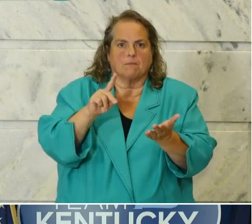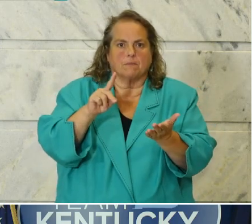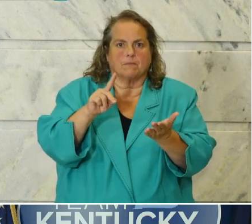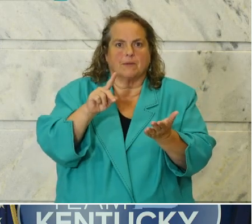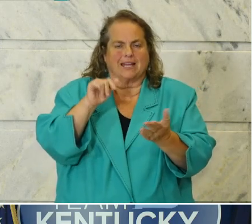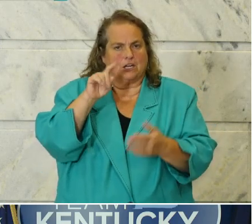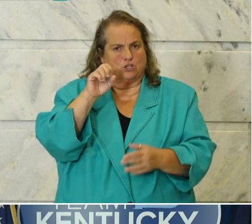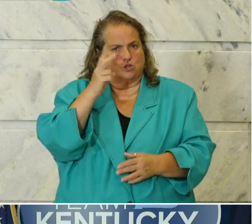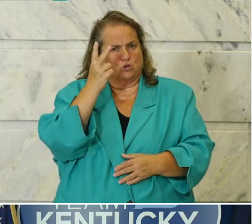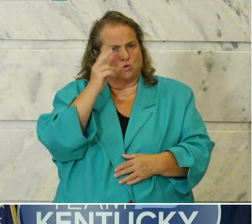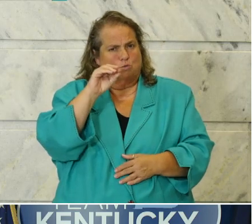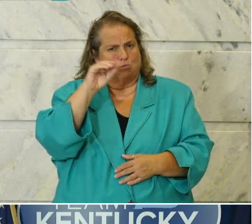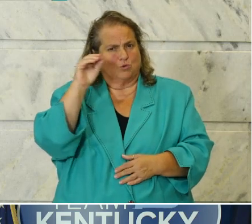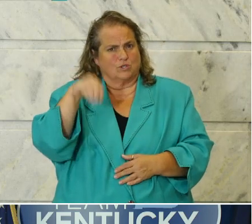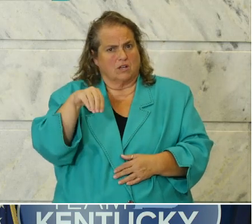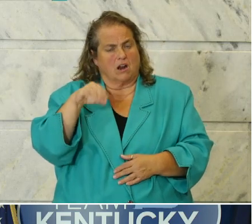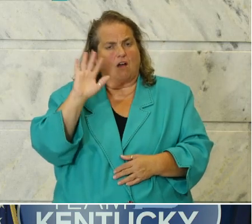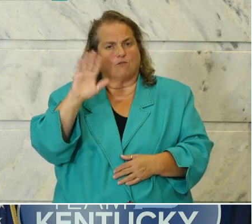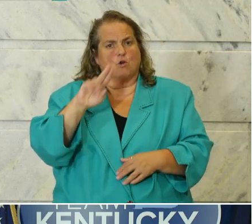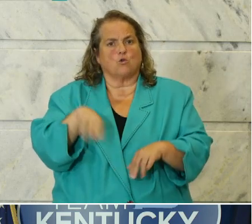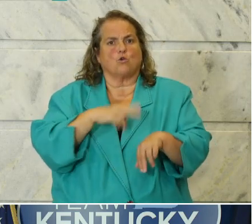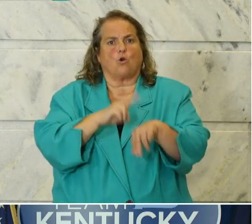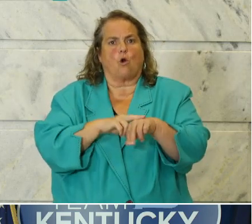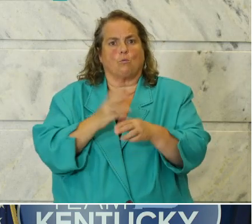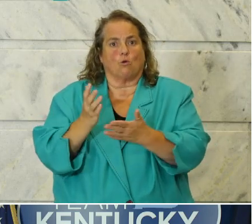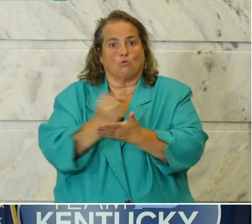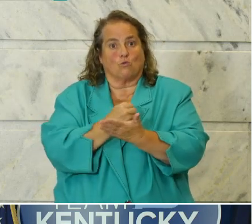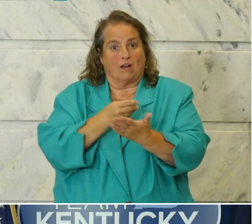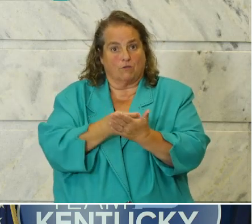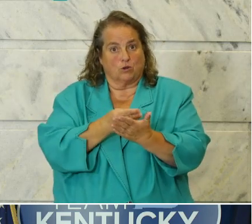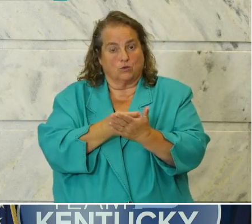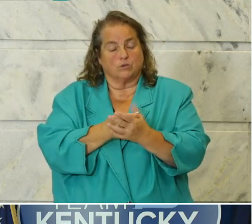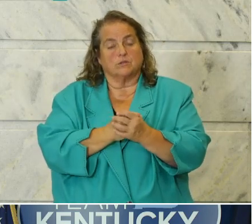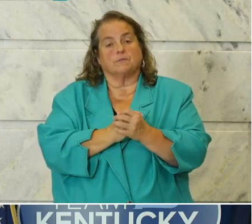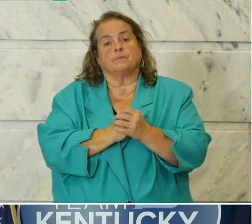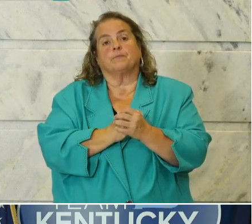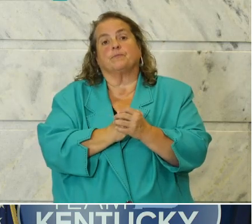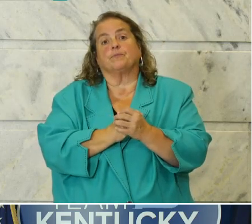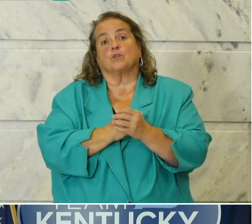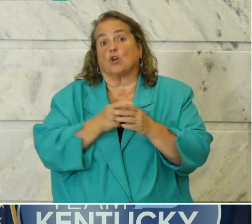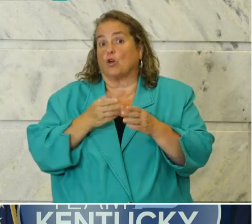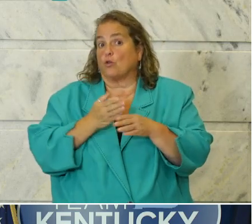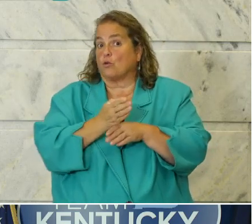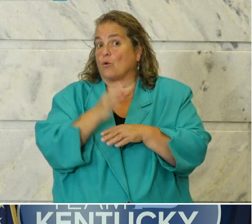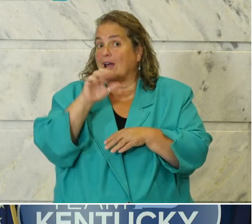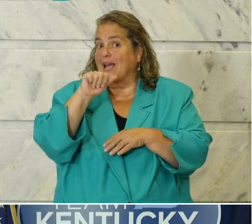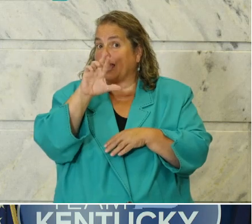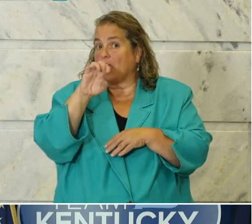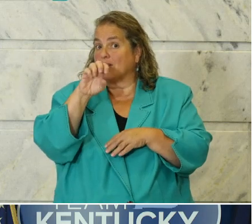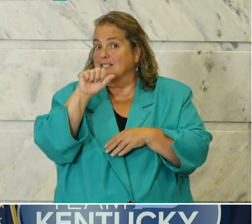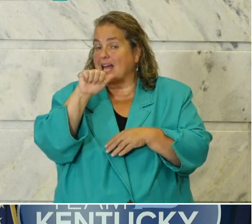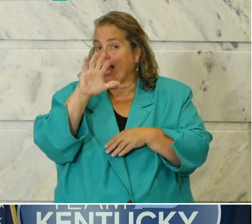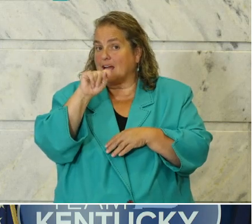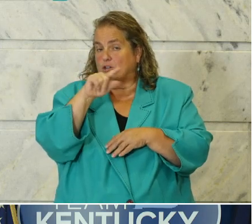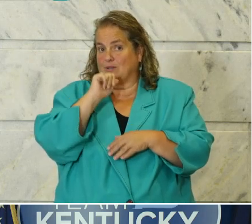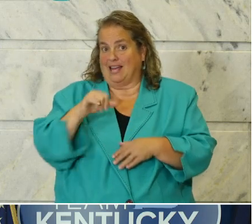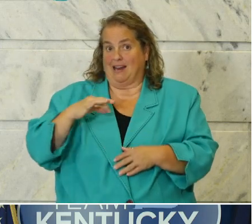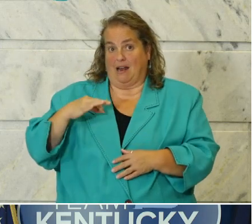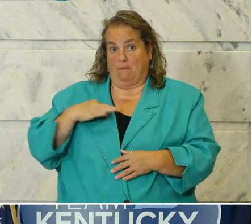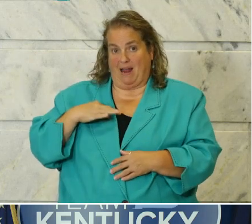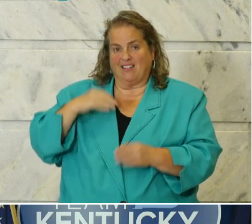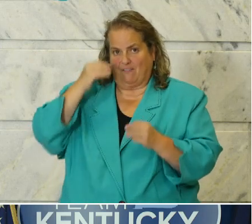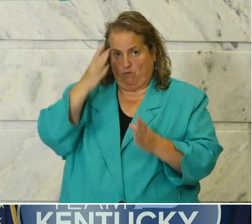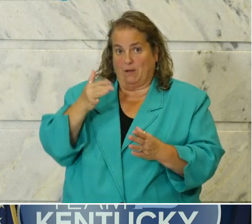of what they are their normal revenues. And through the CARES Act, they can apply, and the information's on